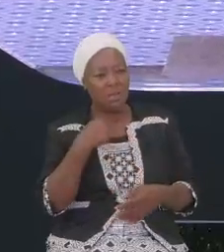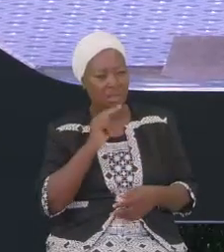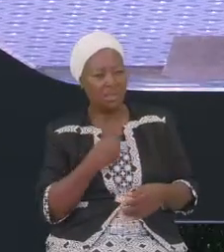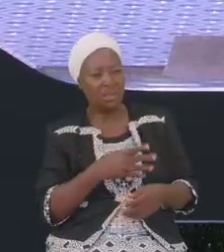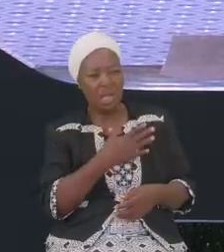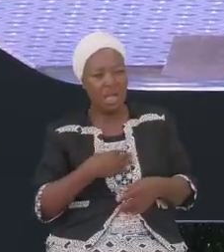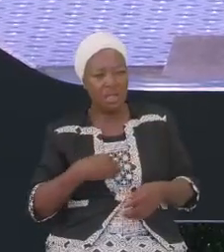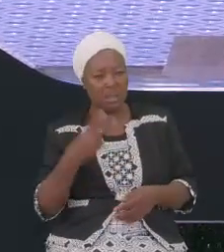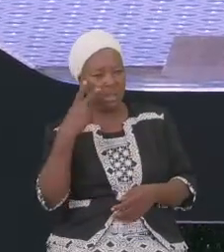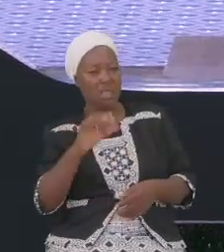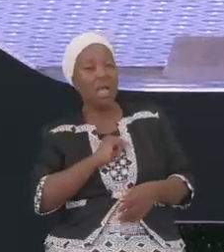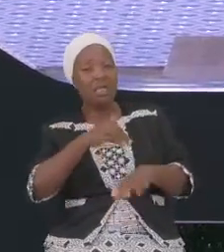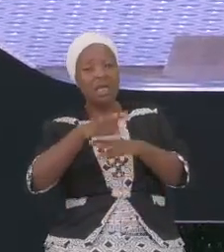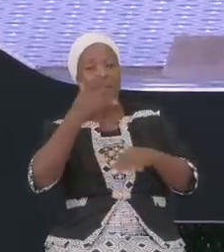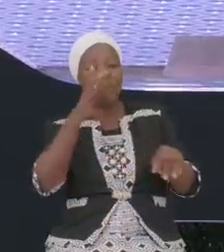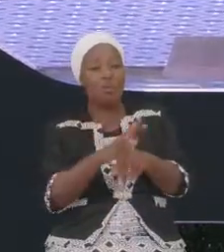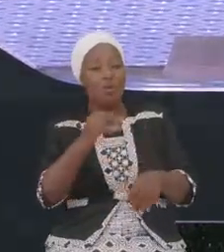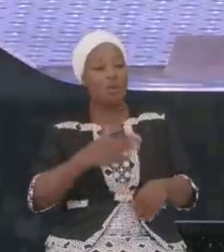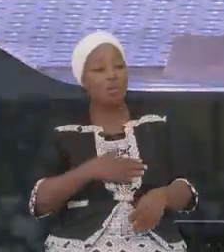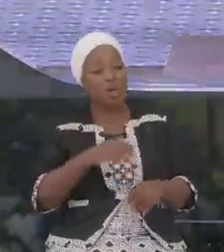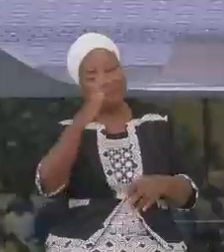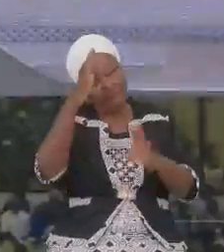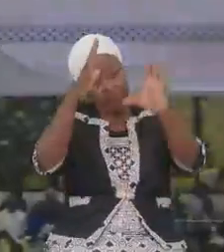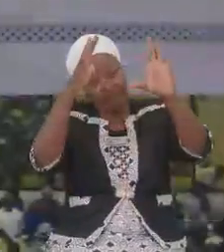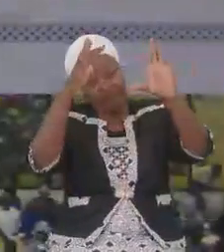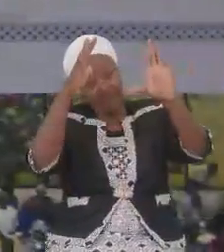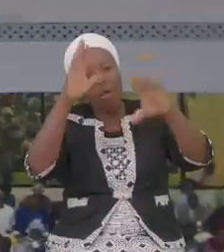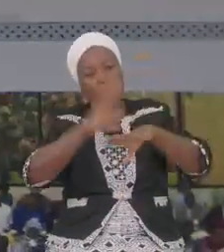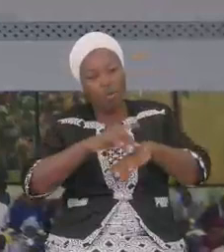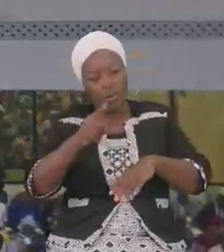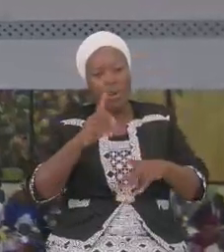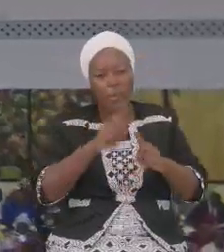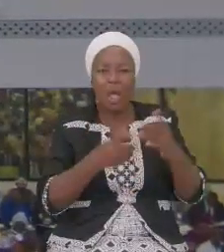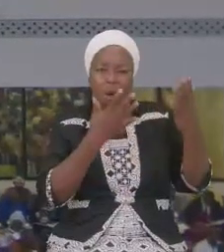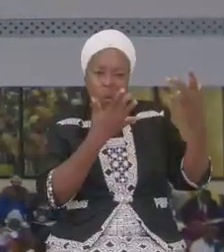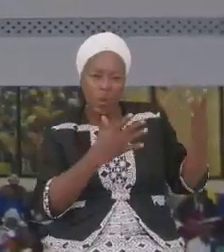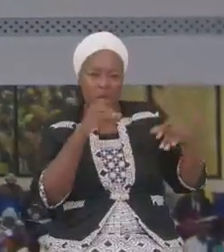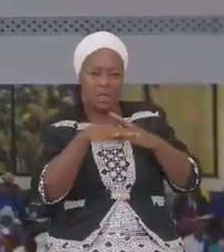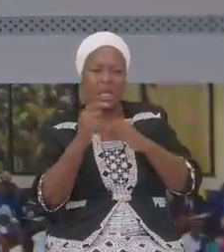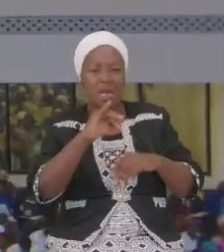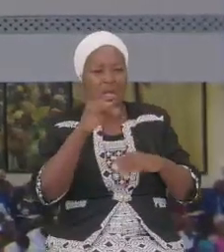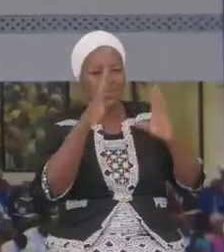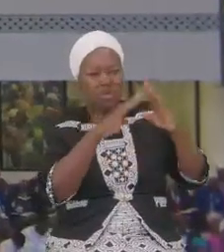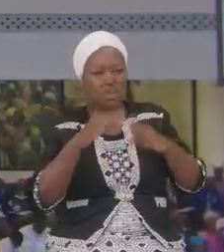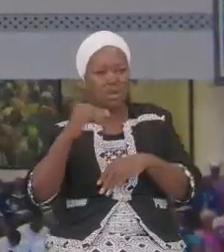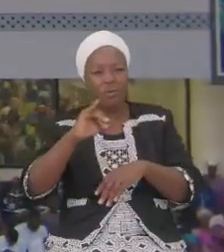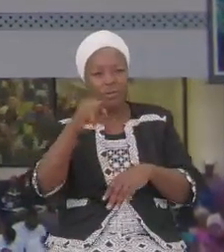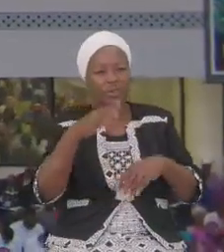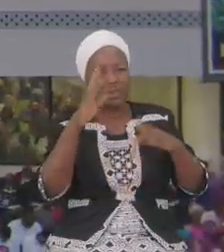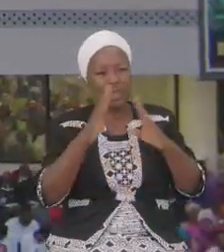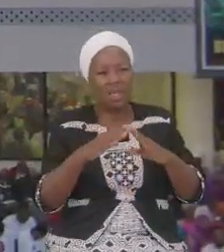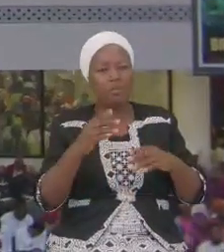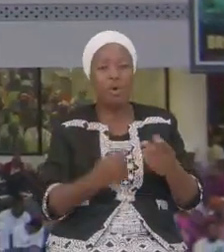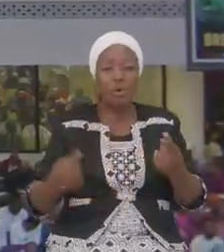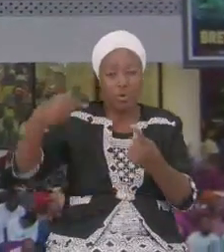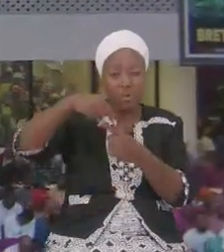the promise of my Father upon you, but tarry ye in the city of Jerusalem until